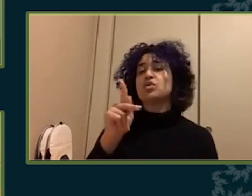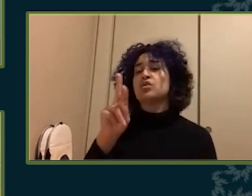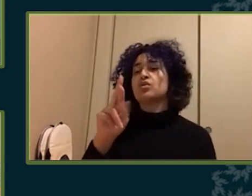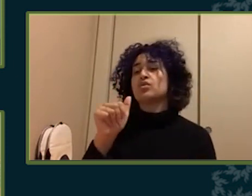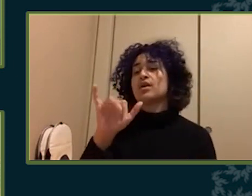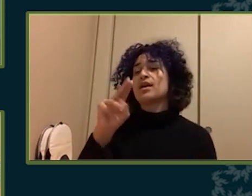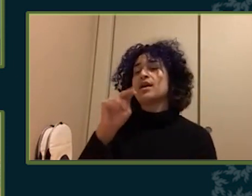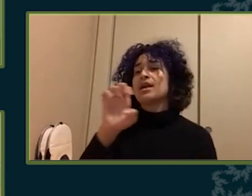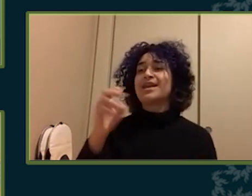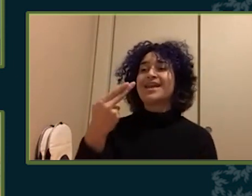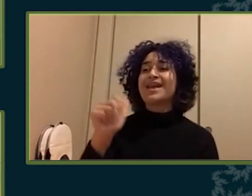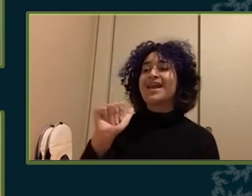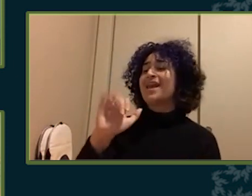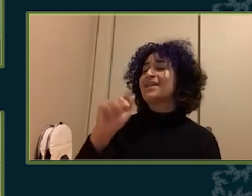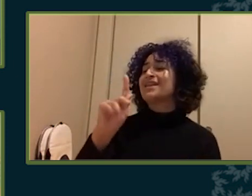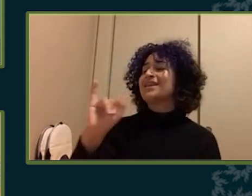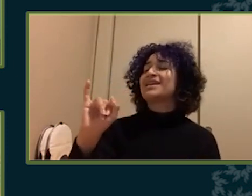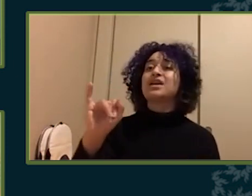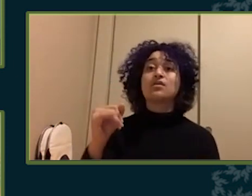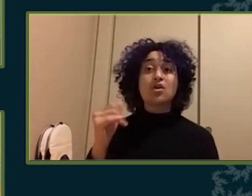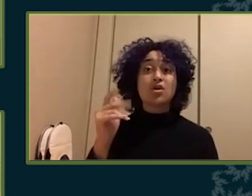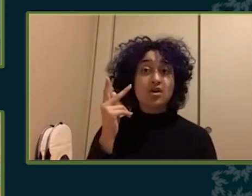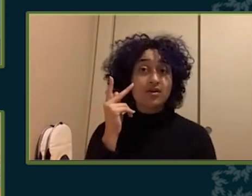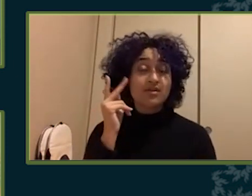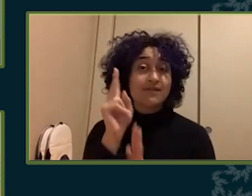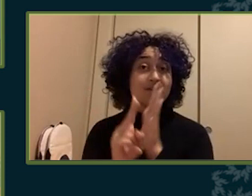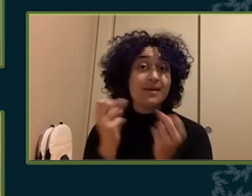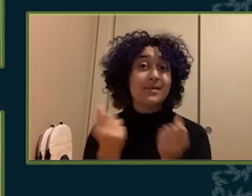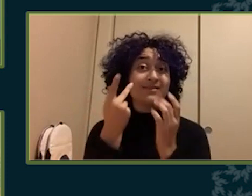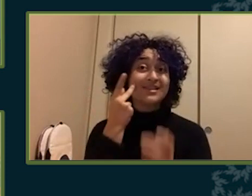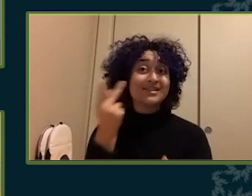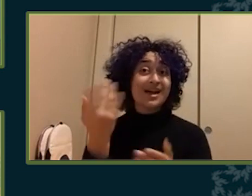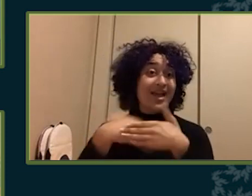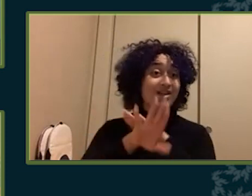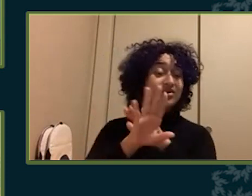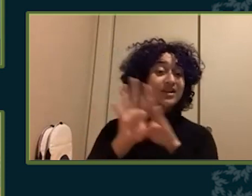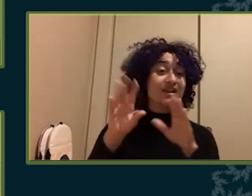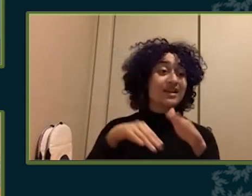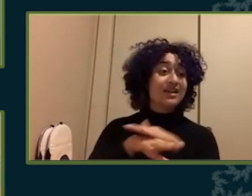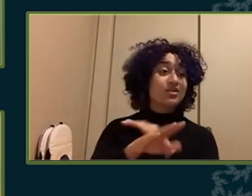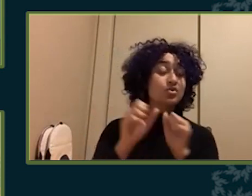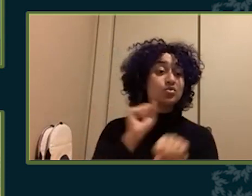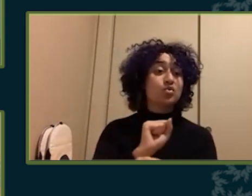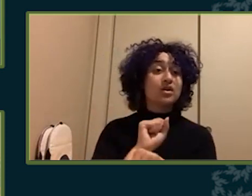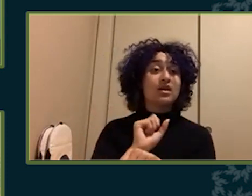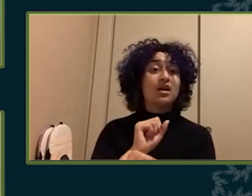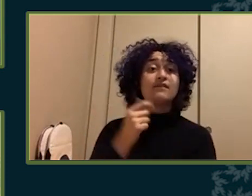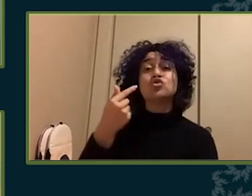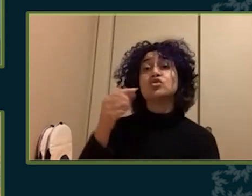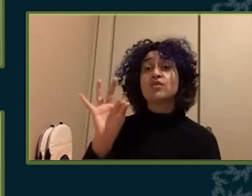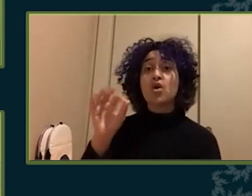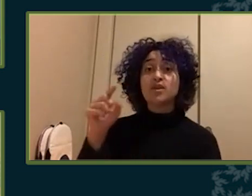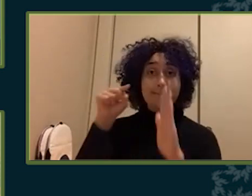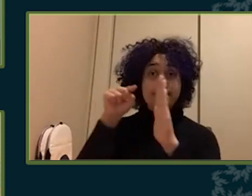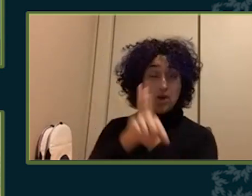the video that we saw that for many of us was the entry into this work of George Floyd's murder. How can